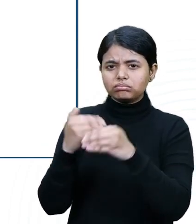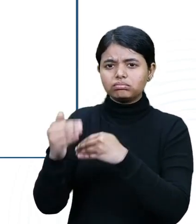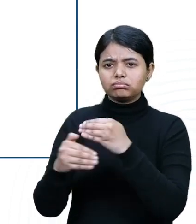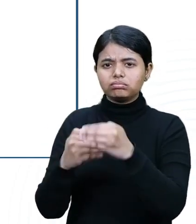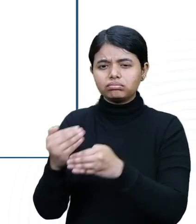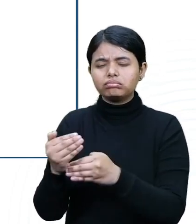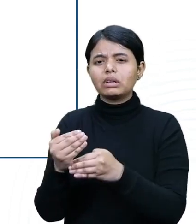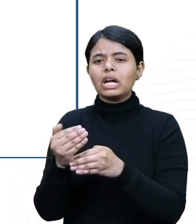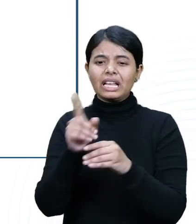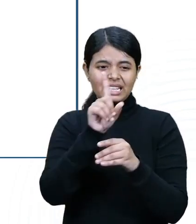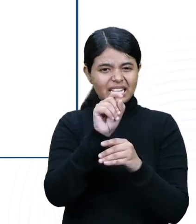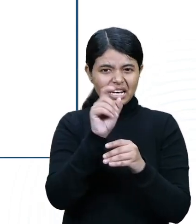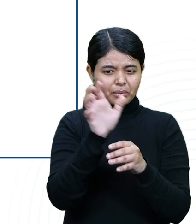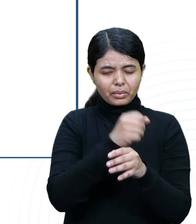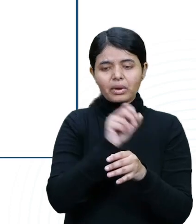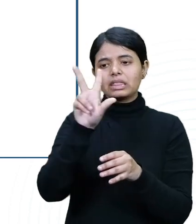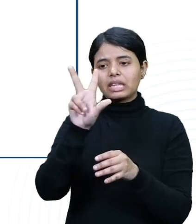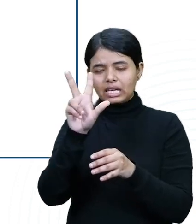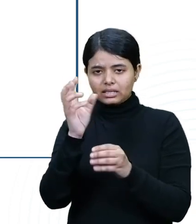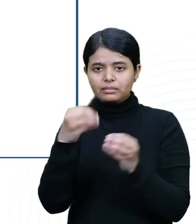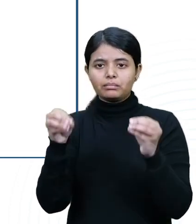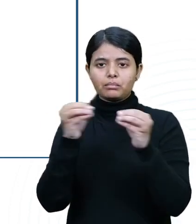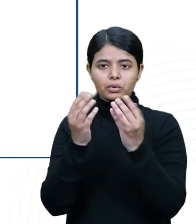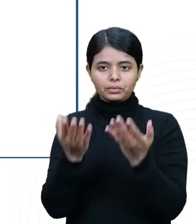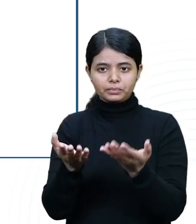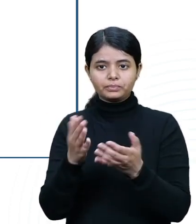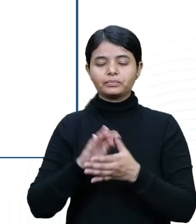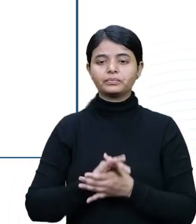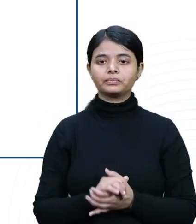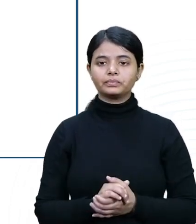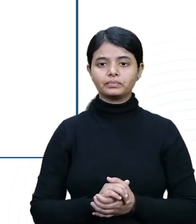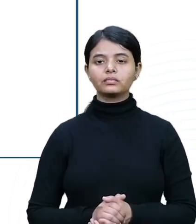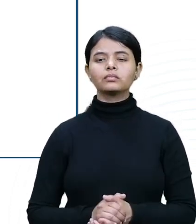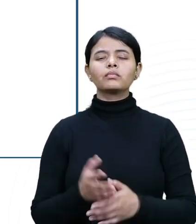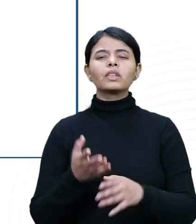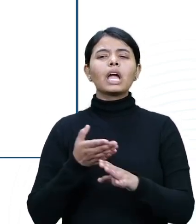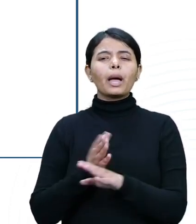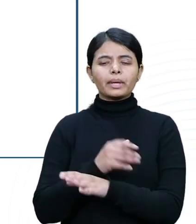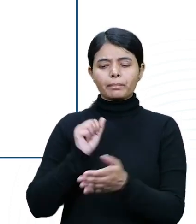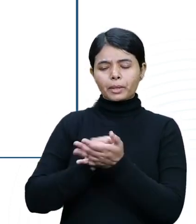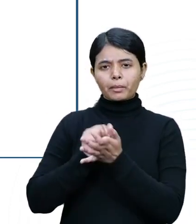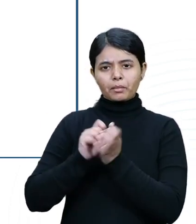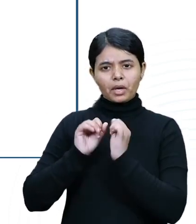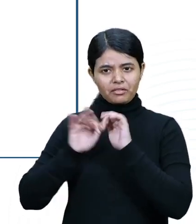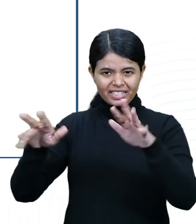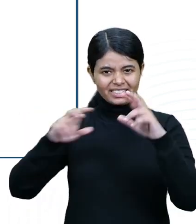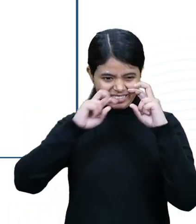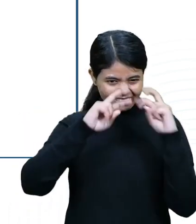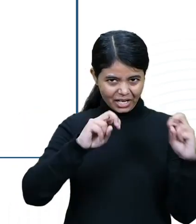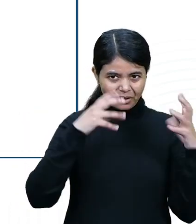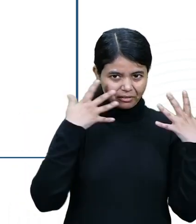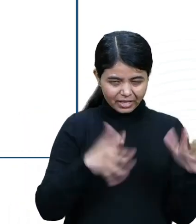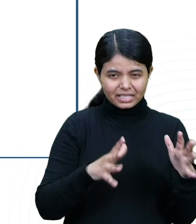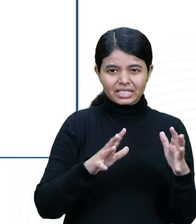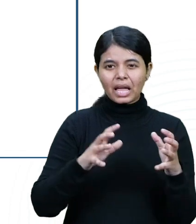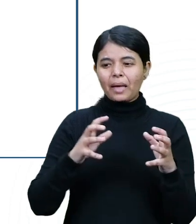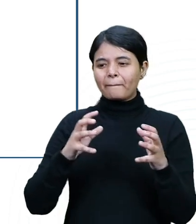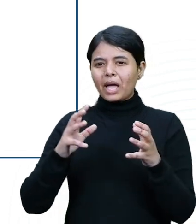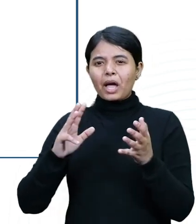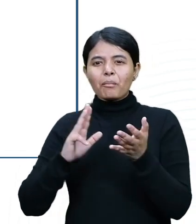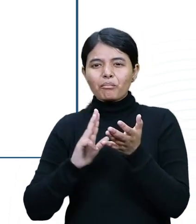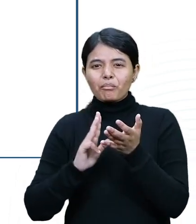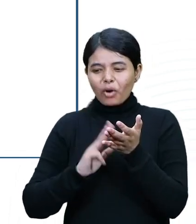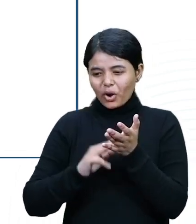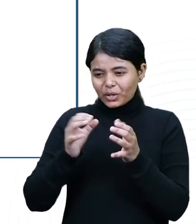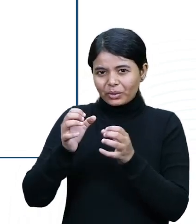protein and lipid part. And we do this using aqueous HF dephosphorylation. So aqueous HF cleaves off